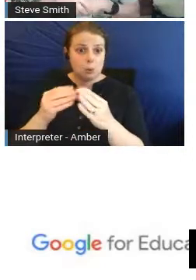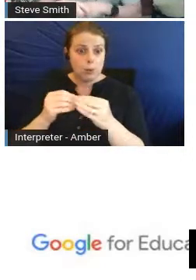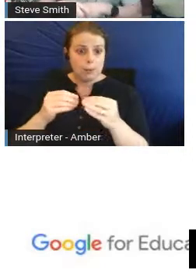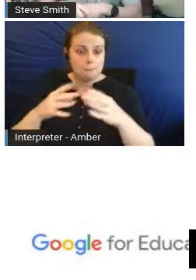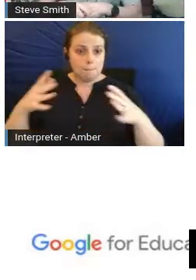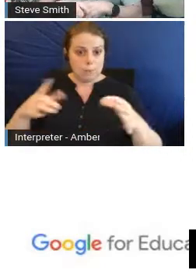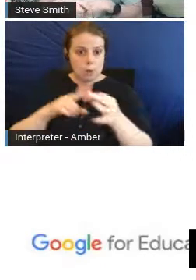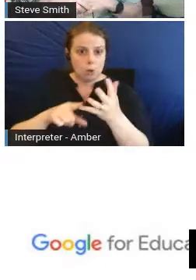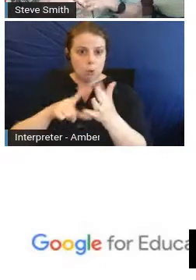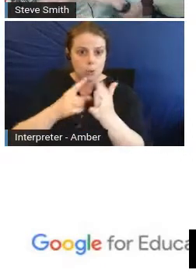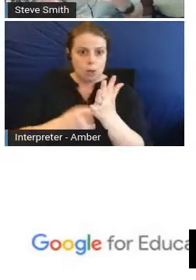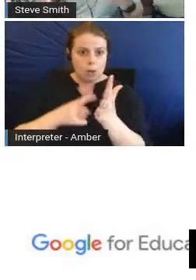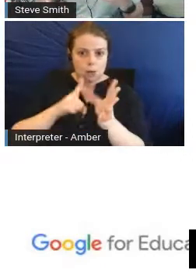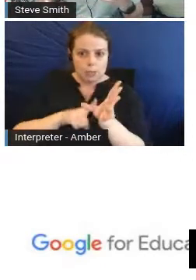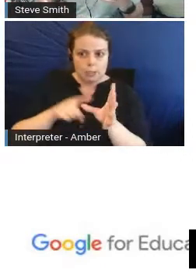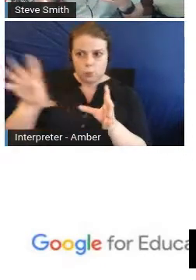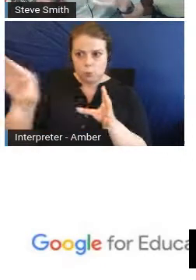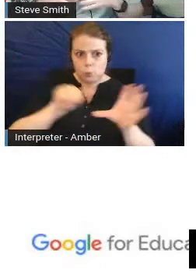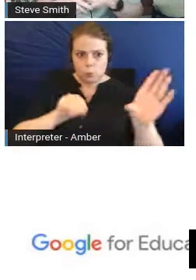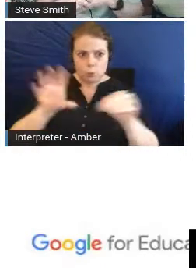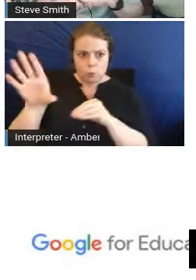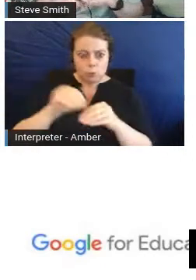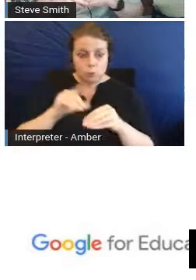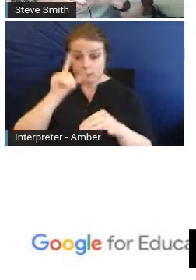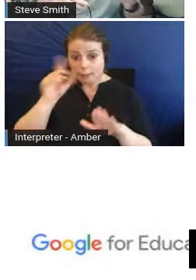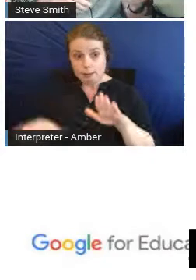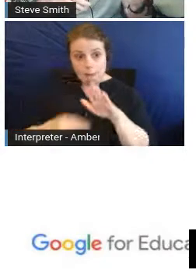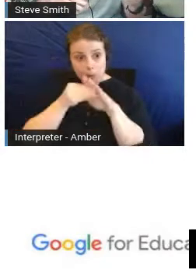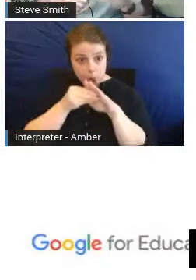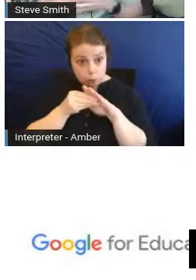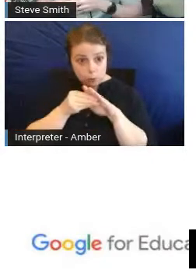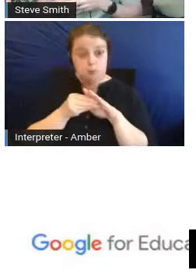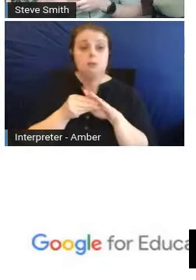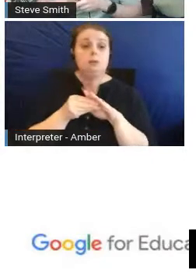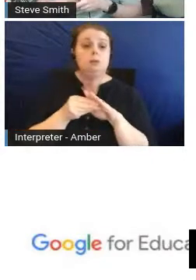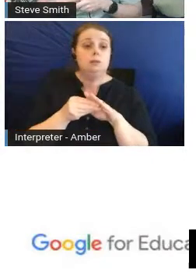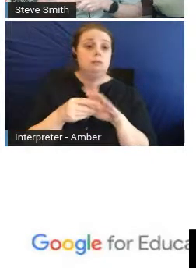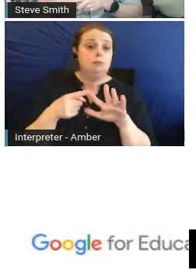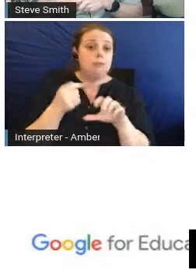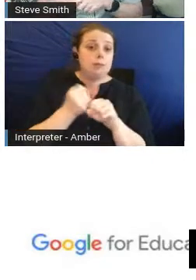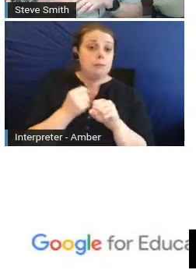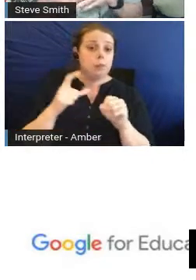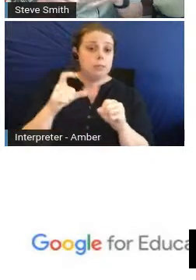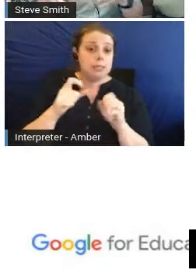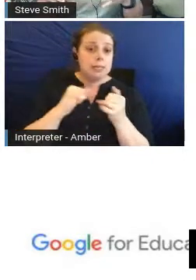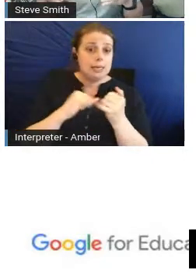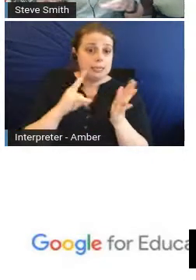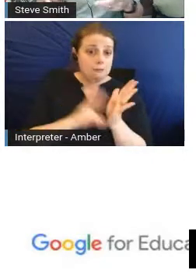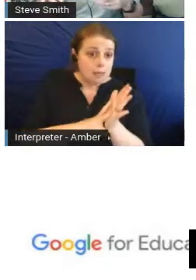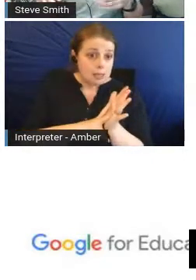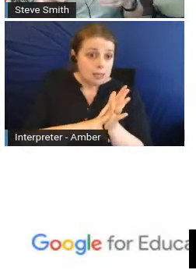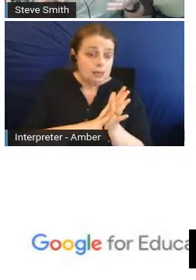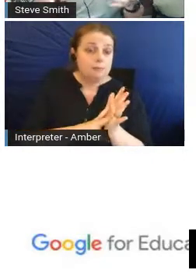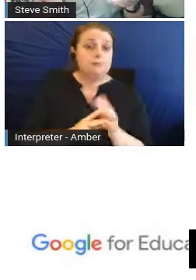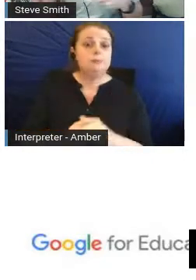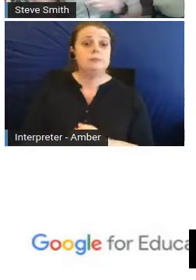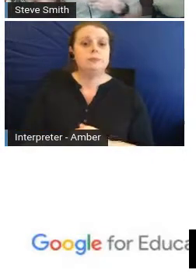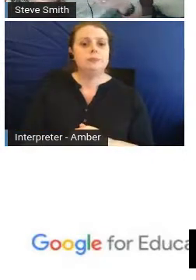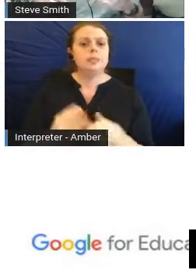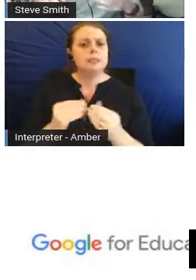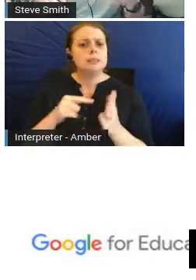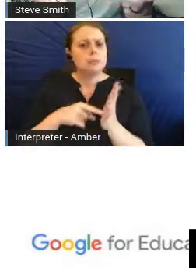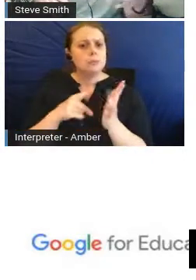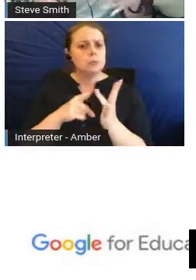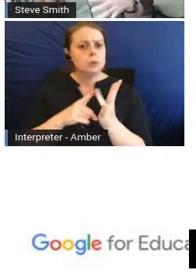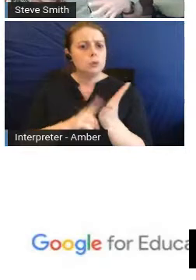in. We can upload files like CSVs. There's also some tools that are available to have a